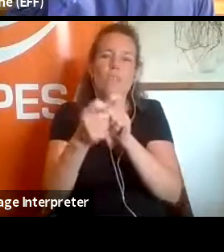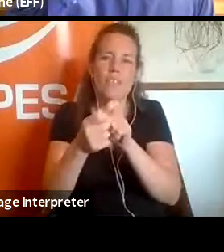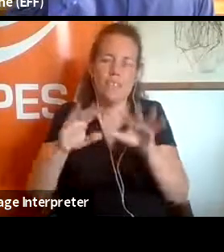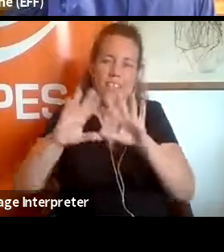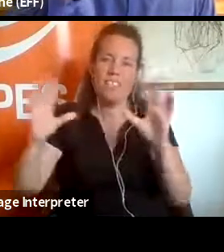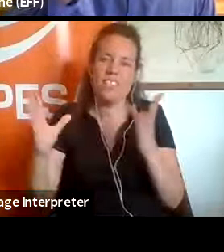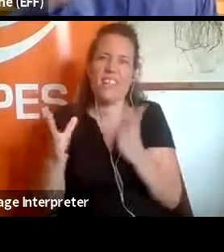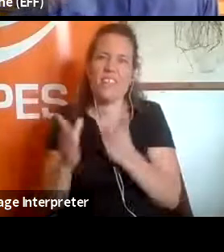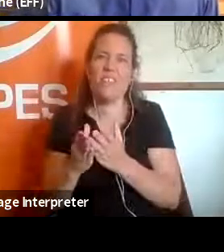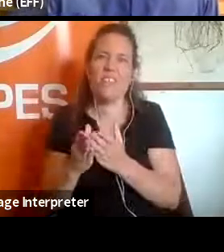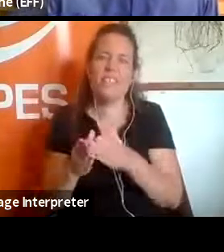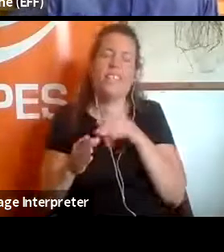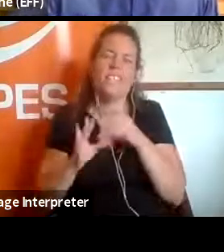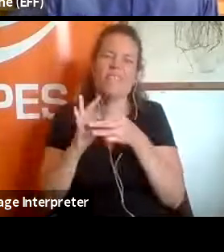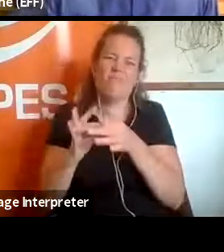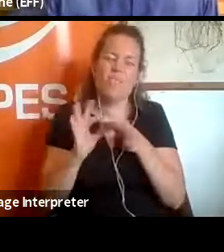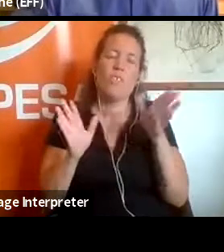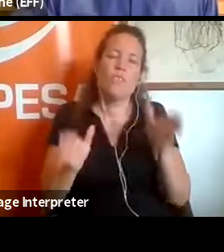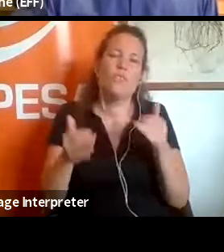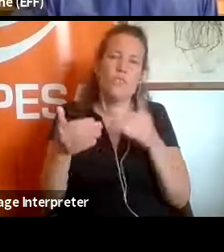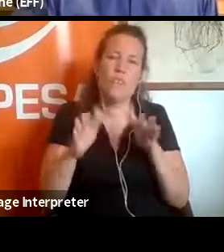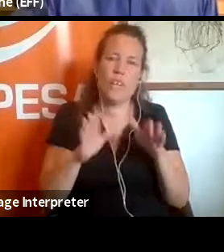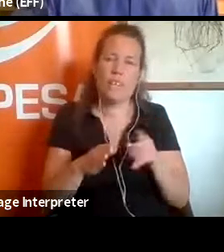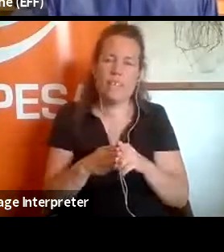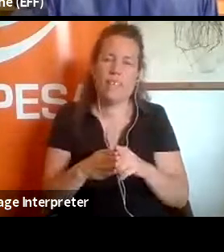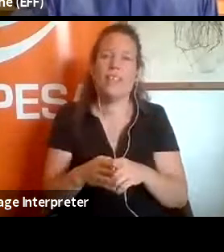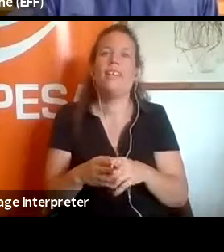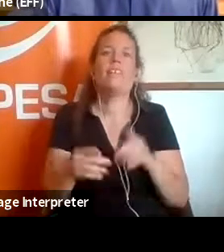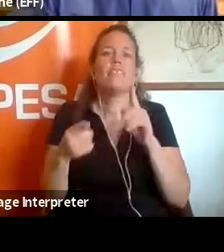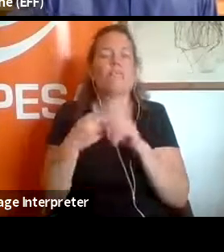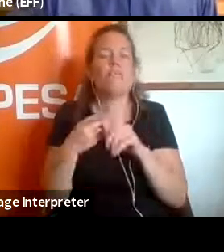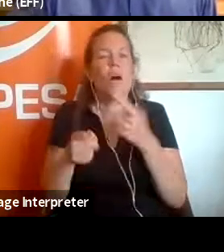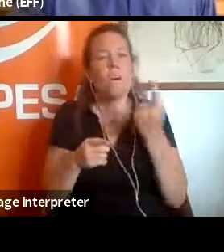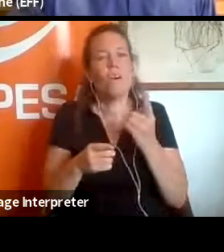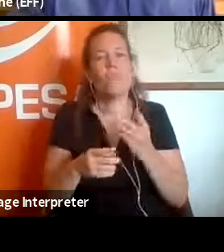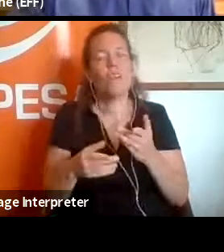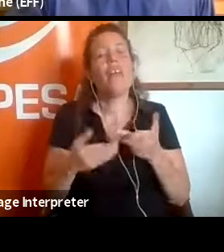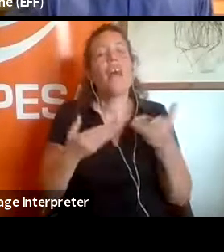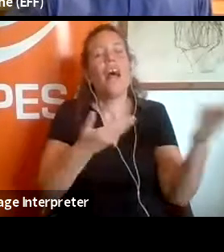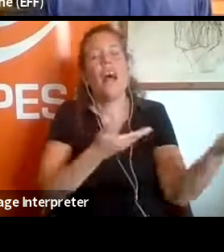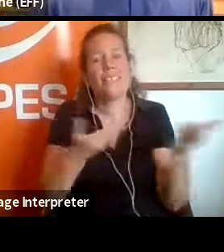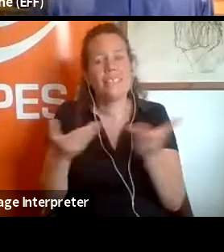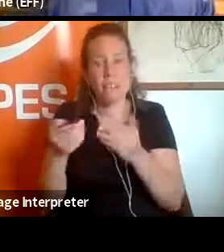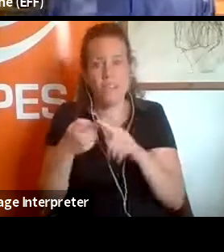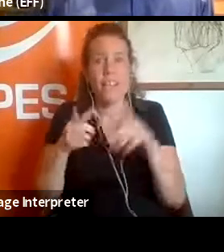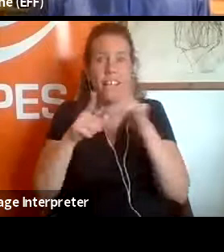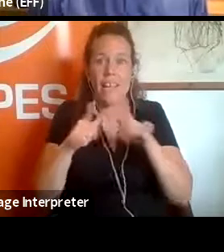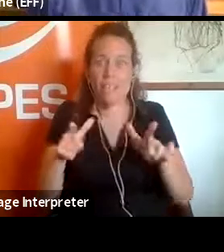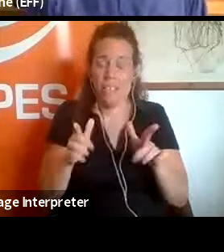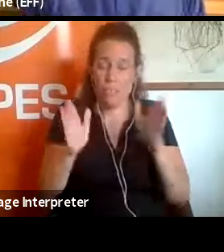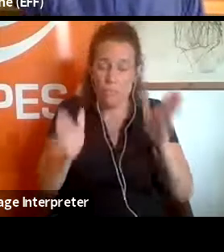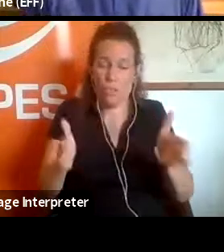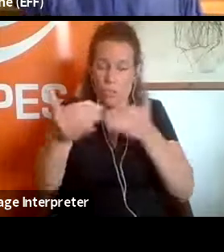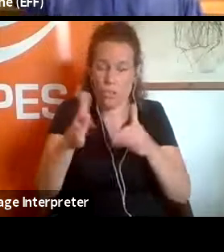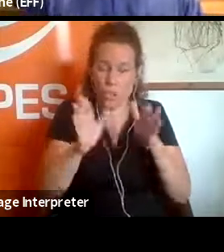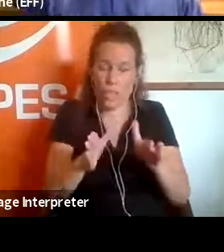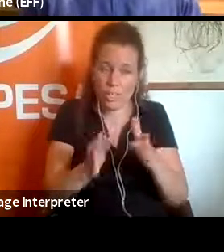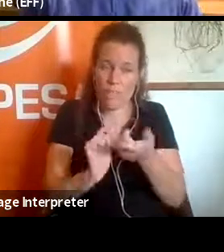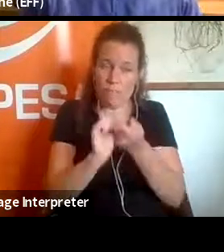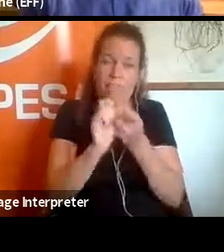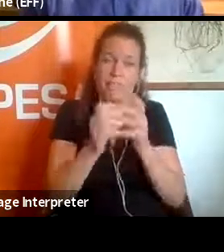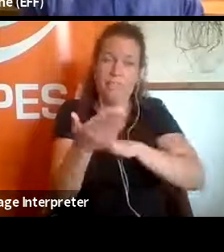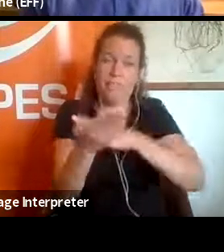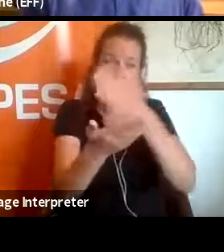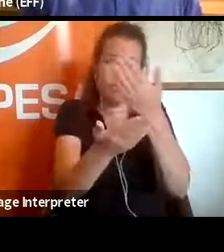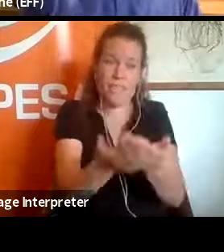the toolkits, and it's around accessibility and language. Will the toolkits be made available in other languages, or will it